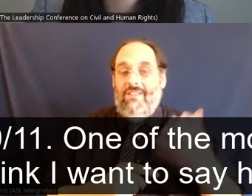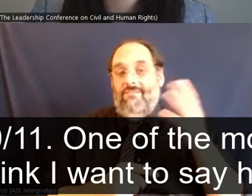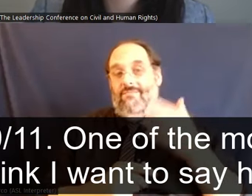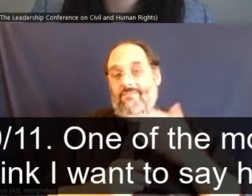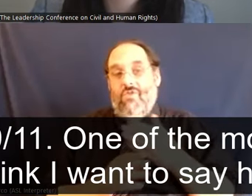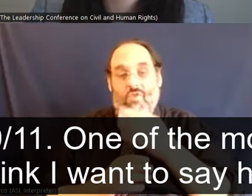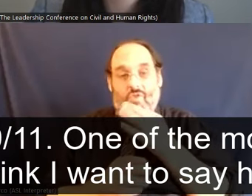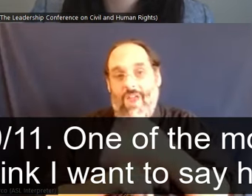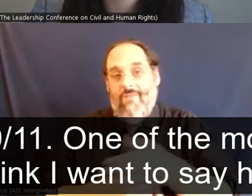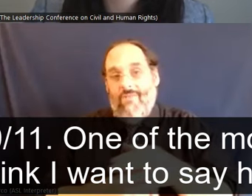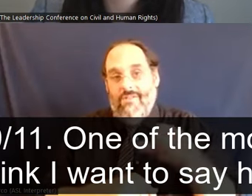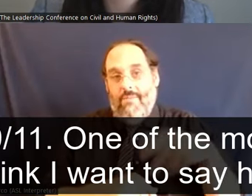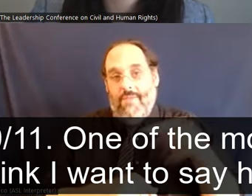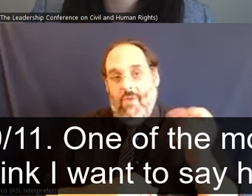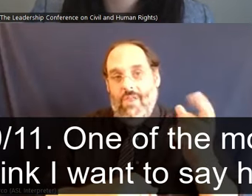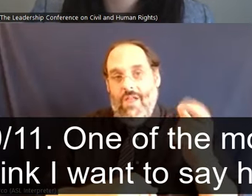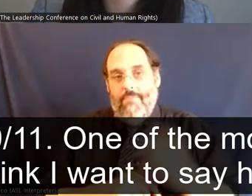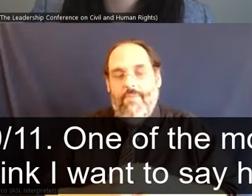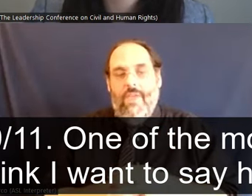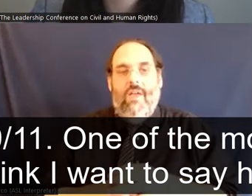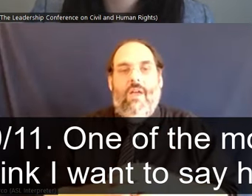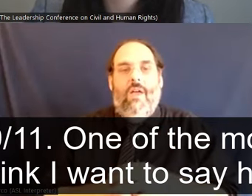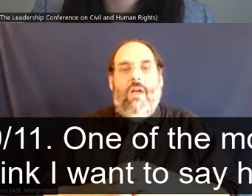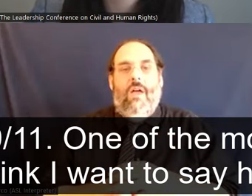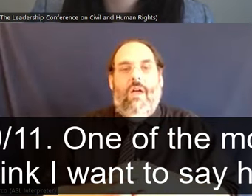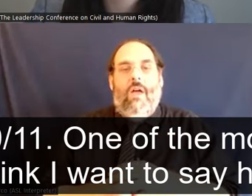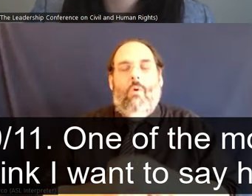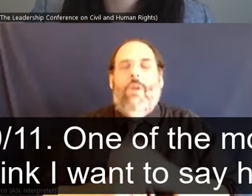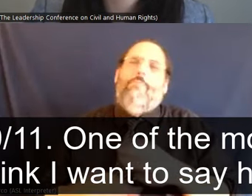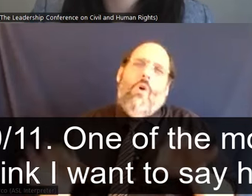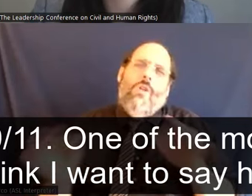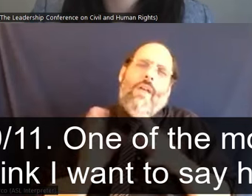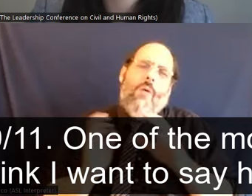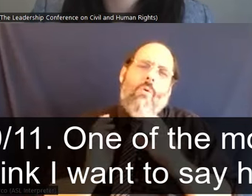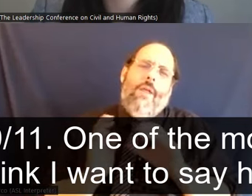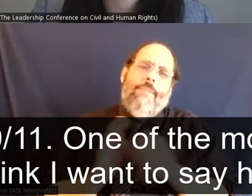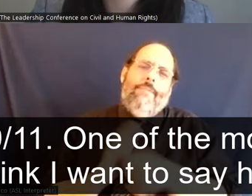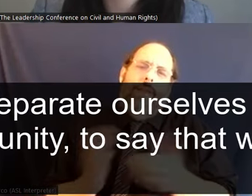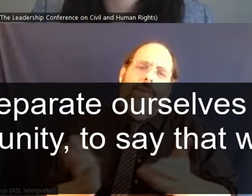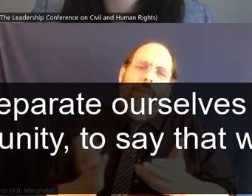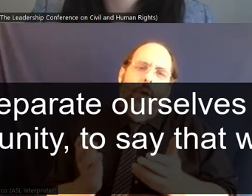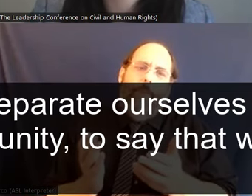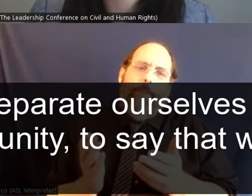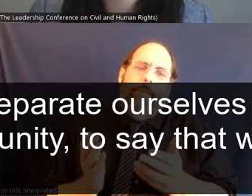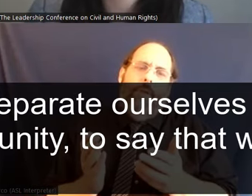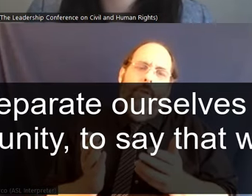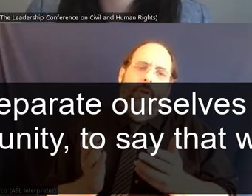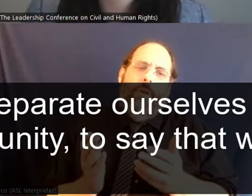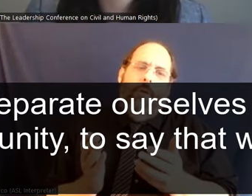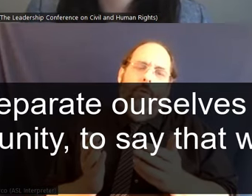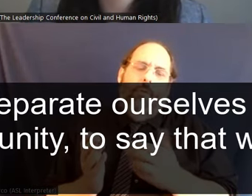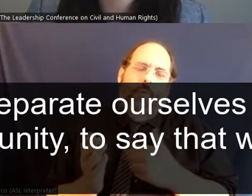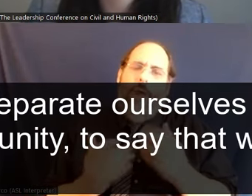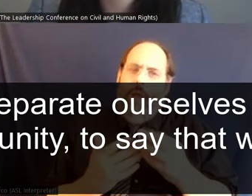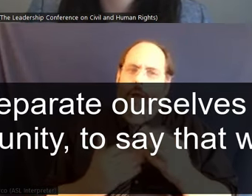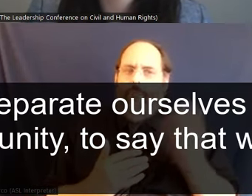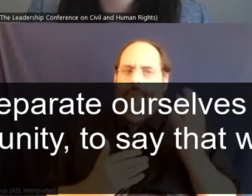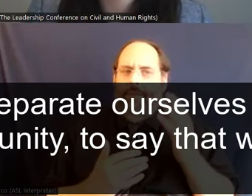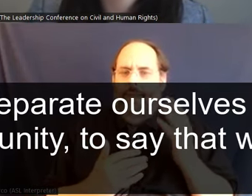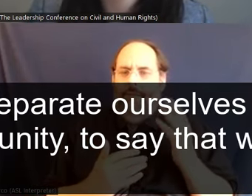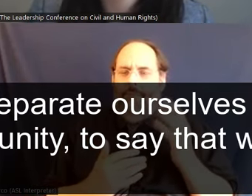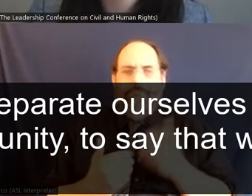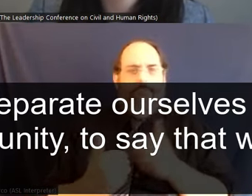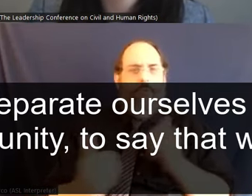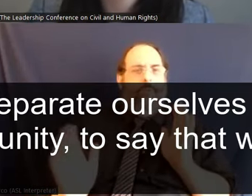months after 9/11. One of the most important things that I think I want to say here is we had an option to